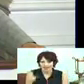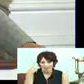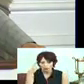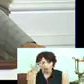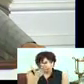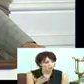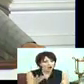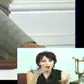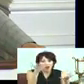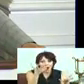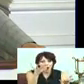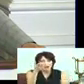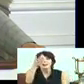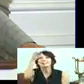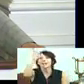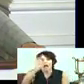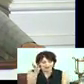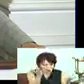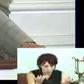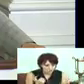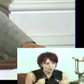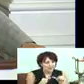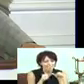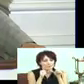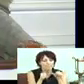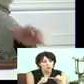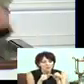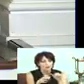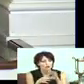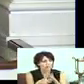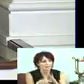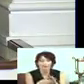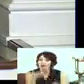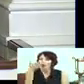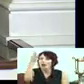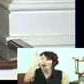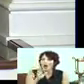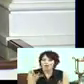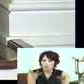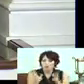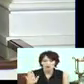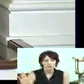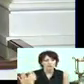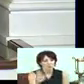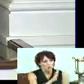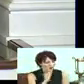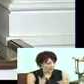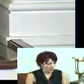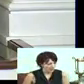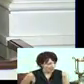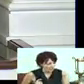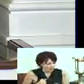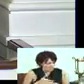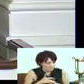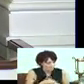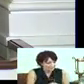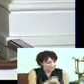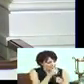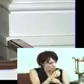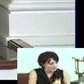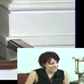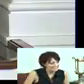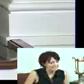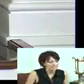relationship. God wants your life to be filled with an abundance of blessings. Folks,